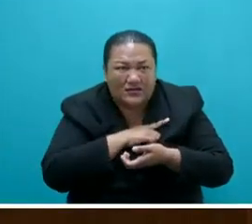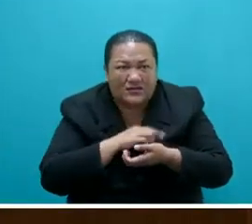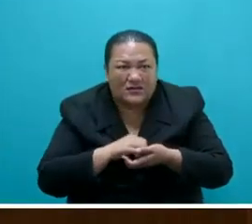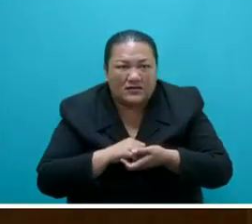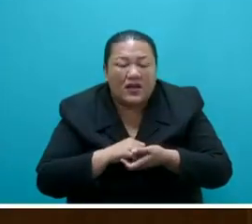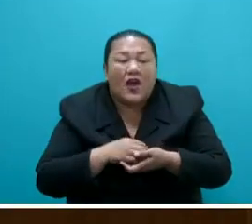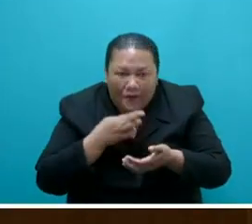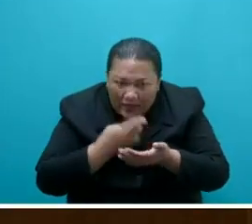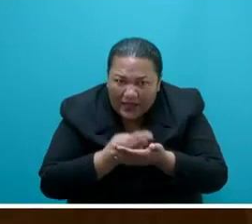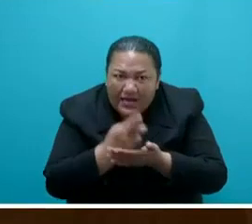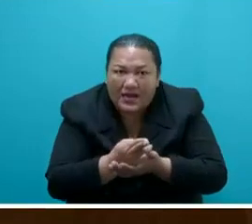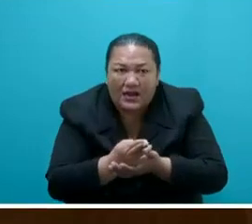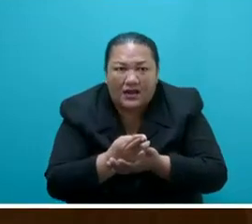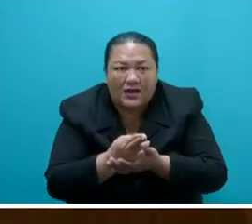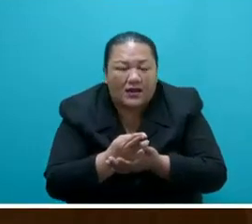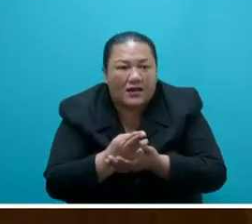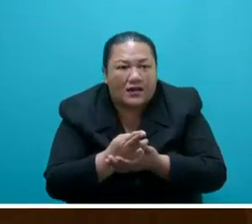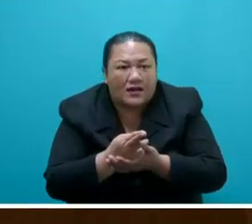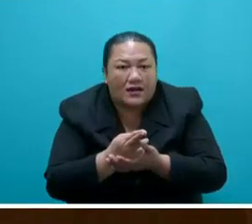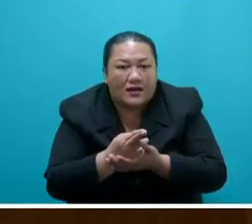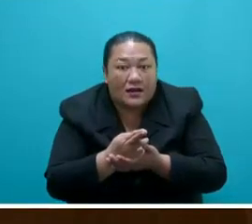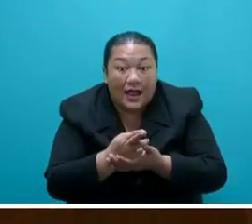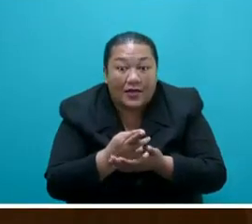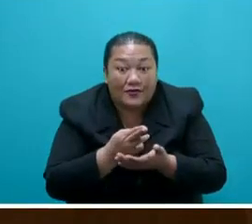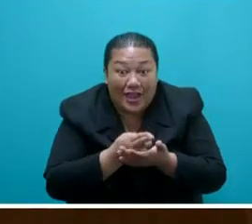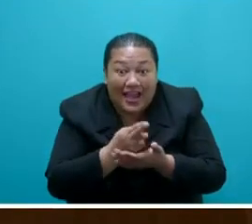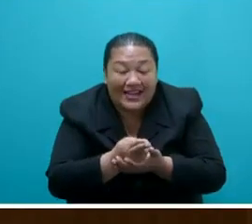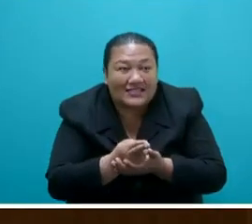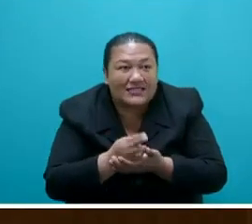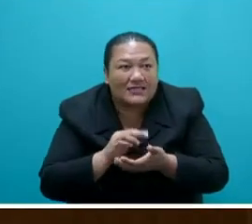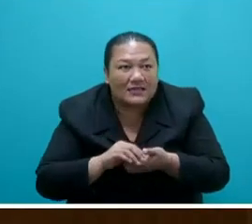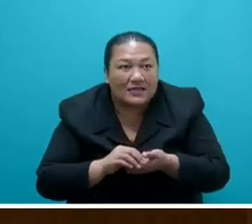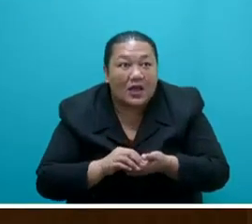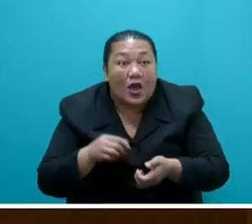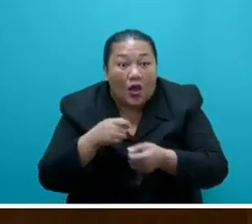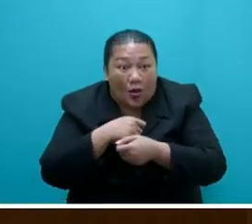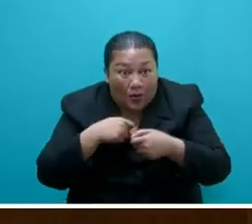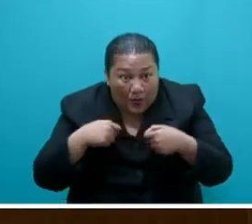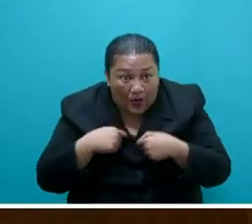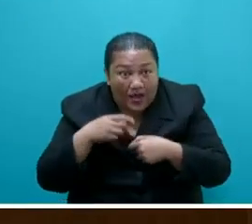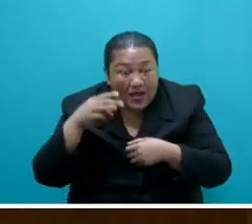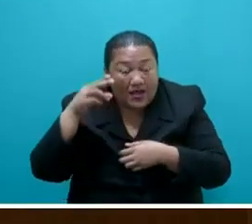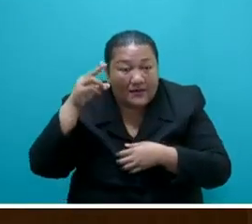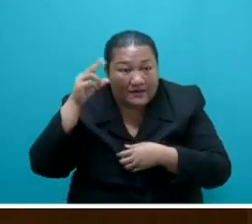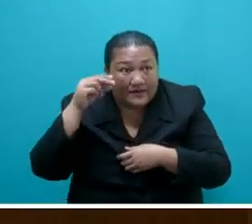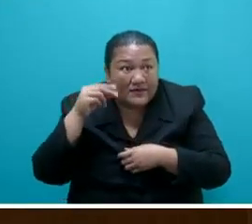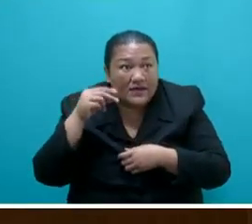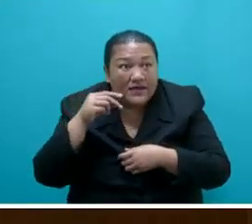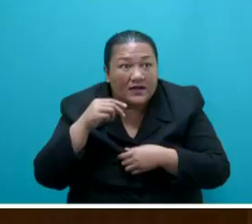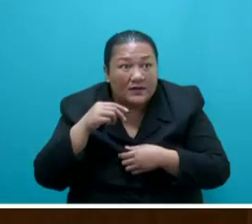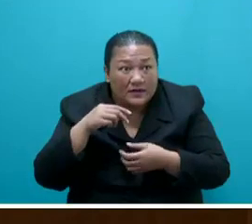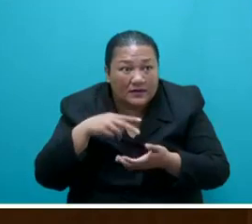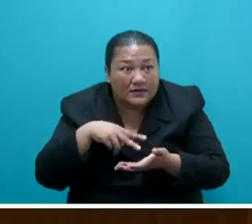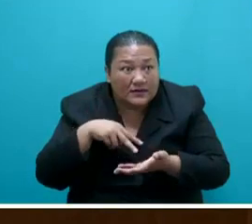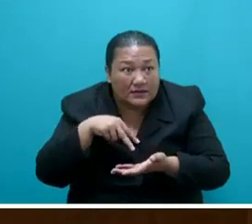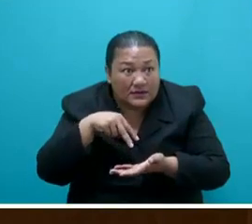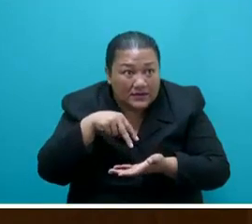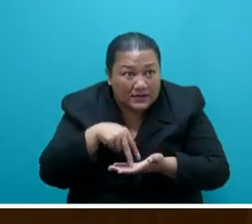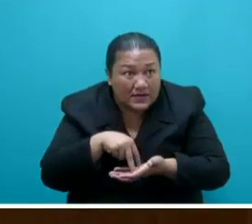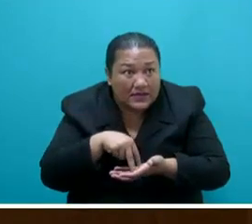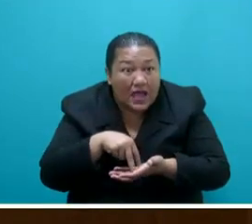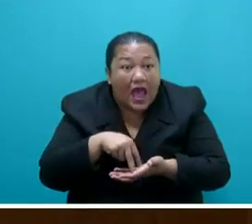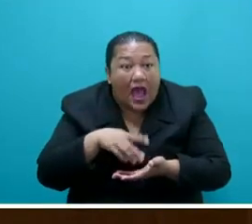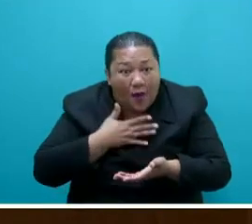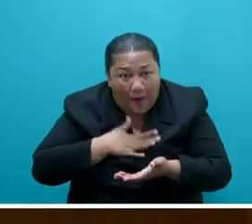We, the Taukei people, hold a proud culture that grows prouder and stronger by the day. I want to tell them to open